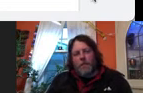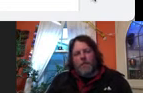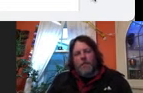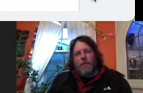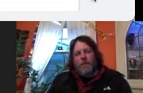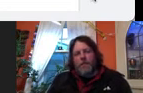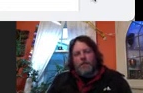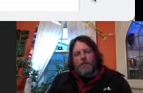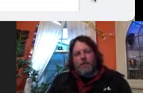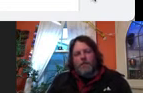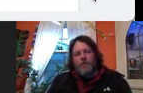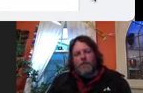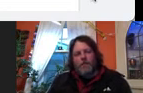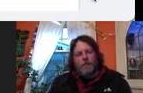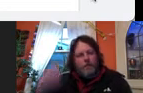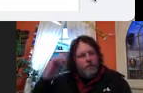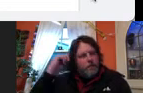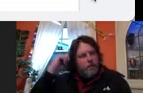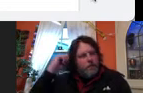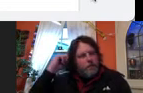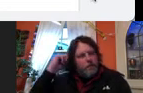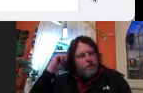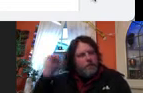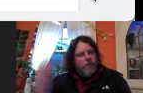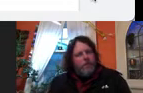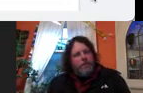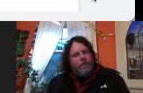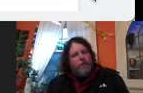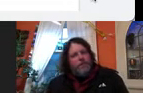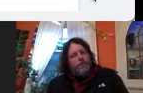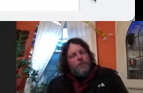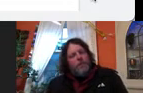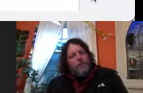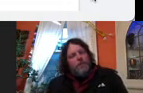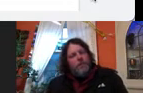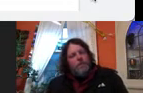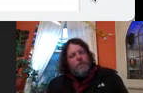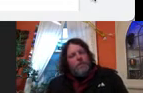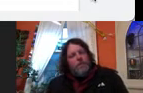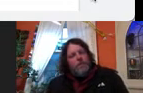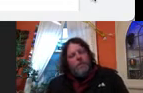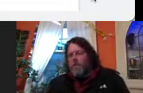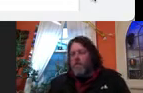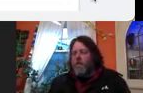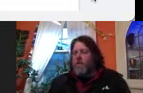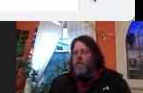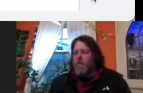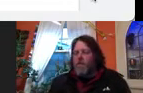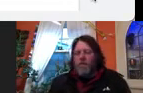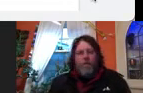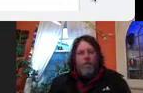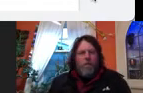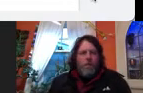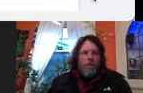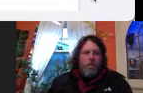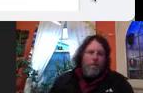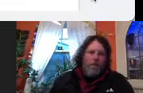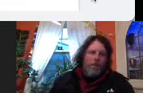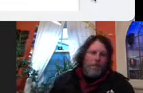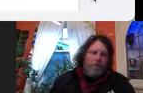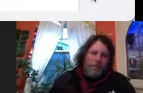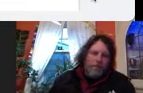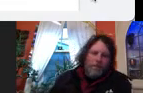is up here, but I'm gonna if you all don't mind, I'm gonna click out of this, and I think we can create a